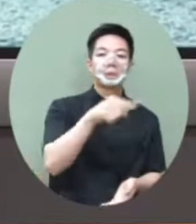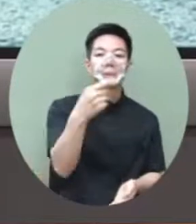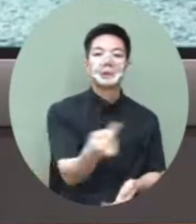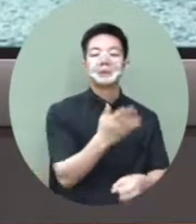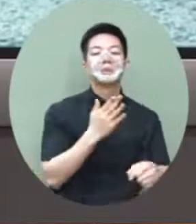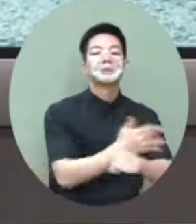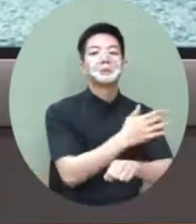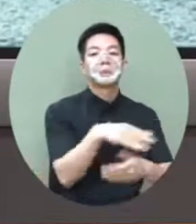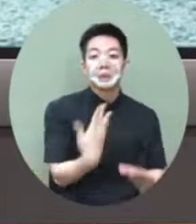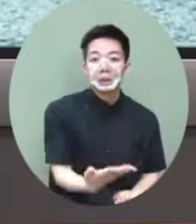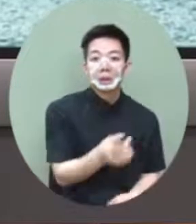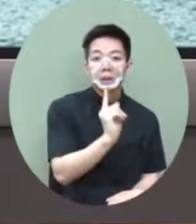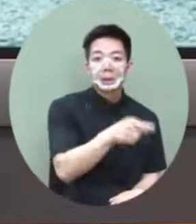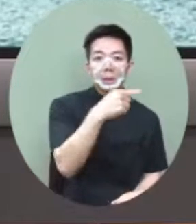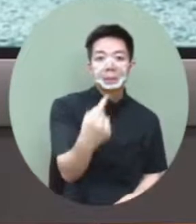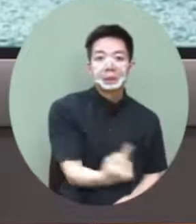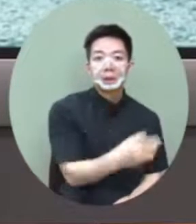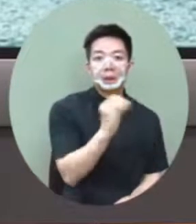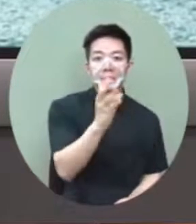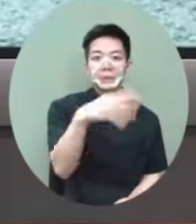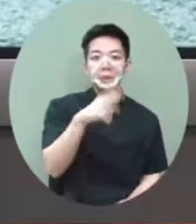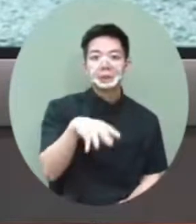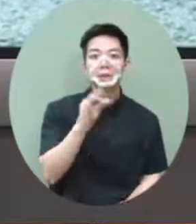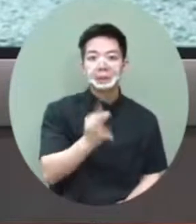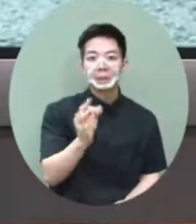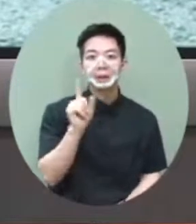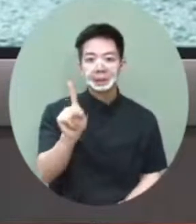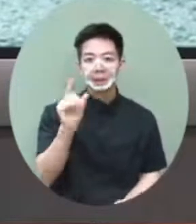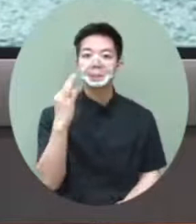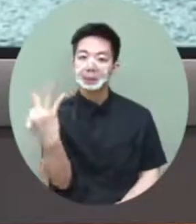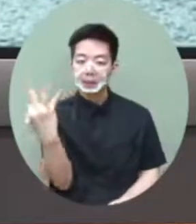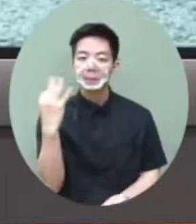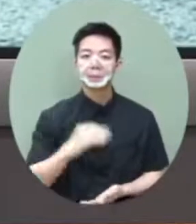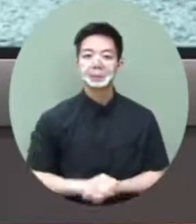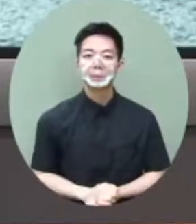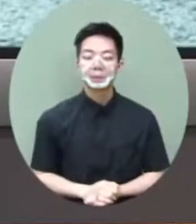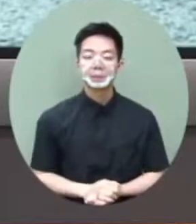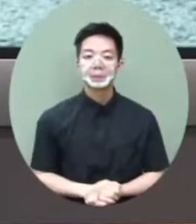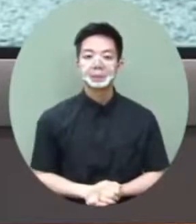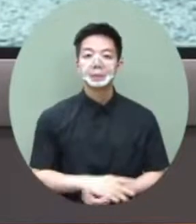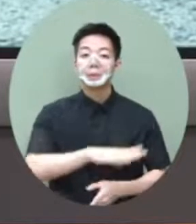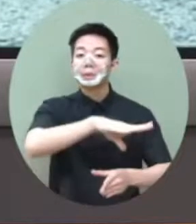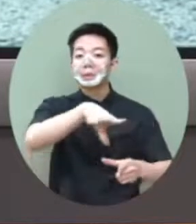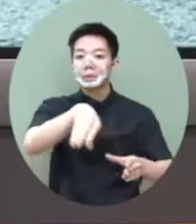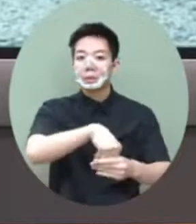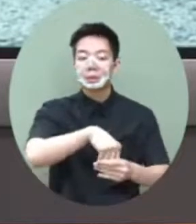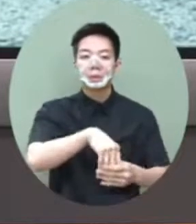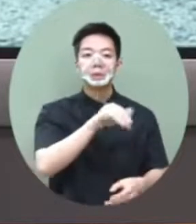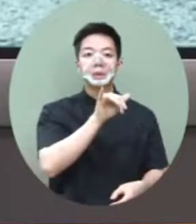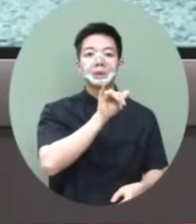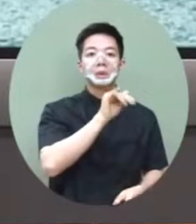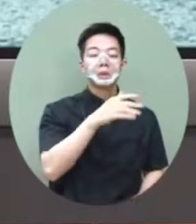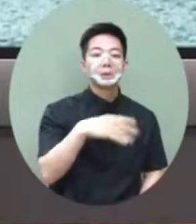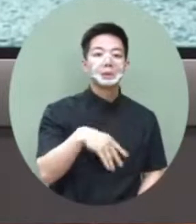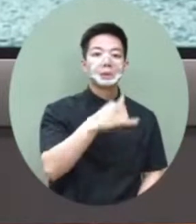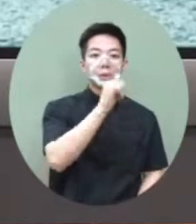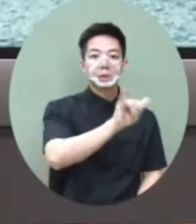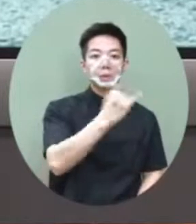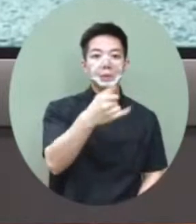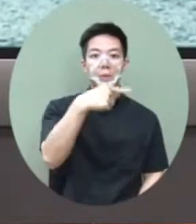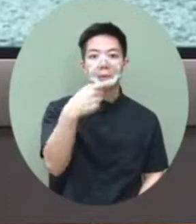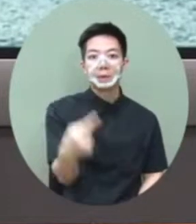the beginning of the fifth wave, the number has exceeded 1 million. That includes